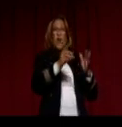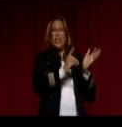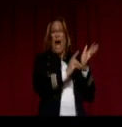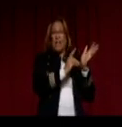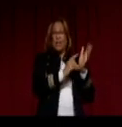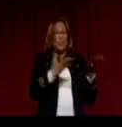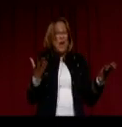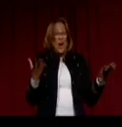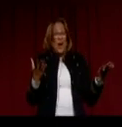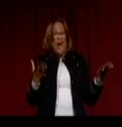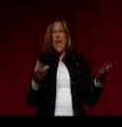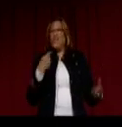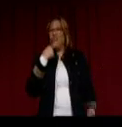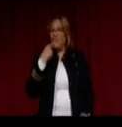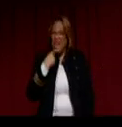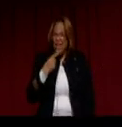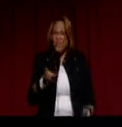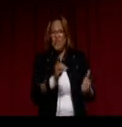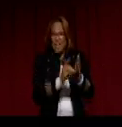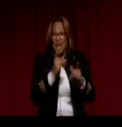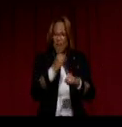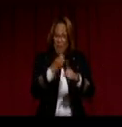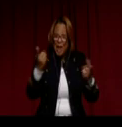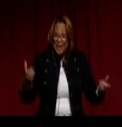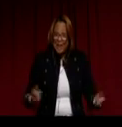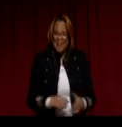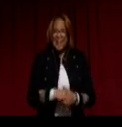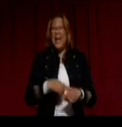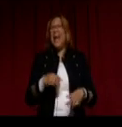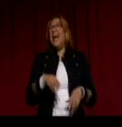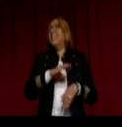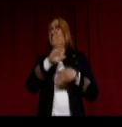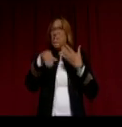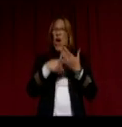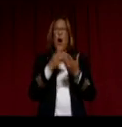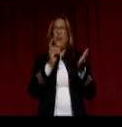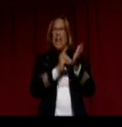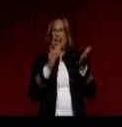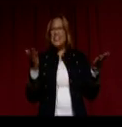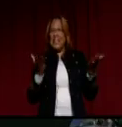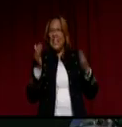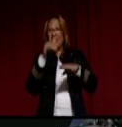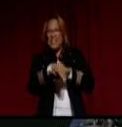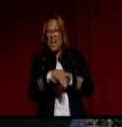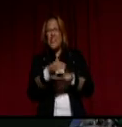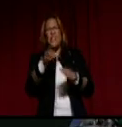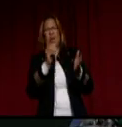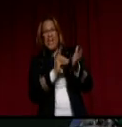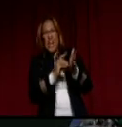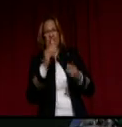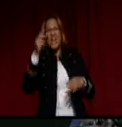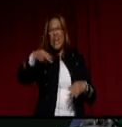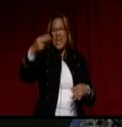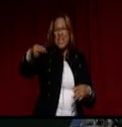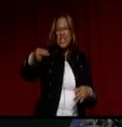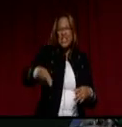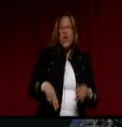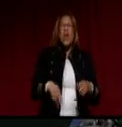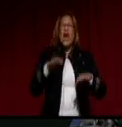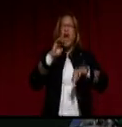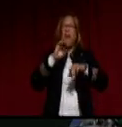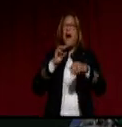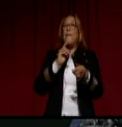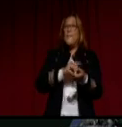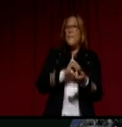said you was a doctor, thought to myself, it's all doctors here tonight. You're a doctor of history. We have these two medical doctors